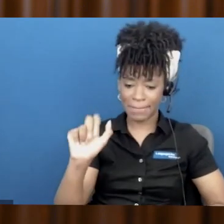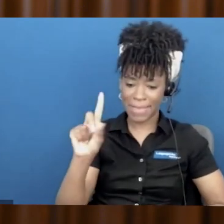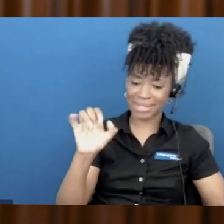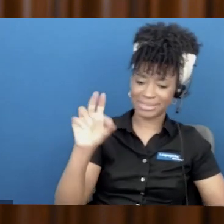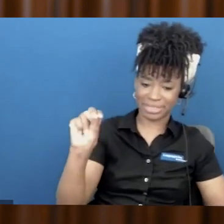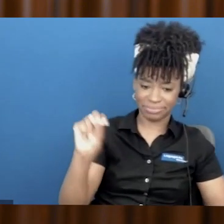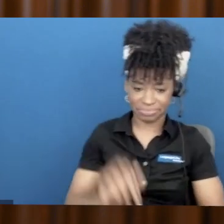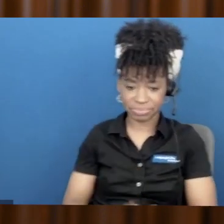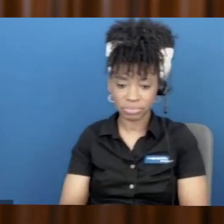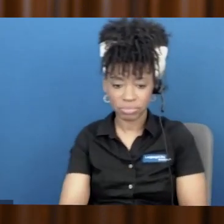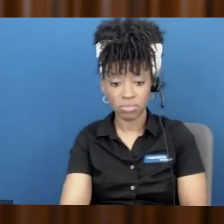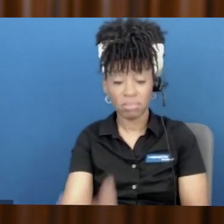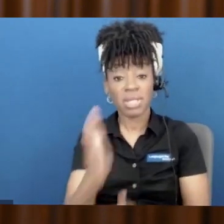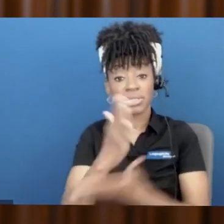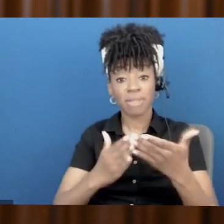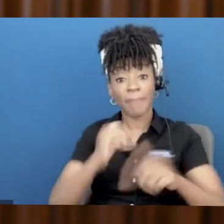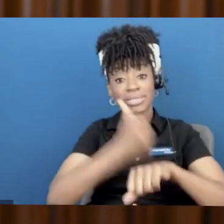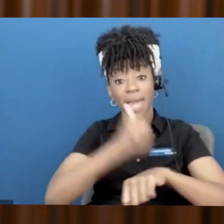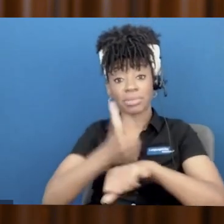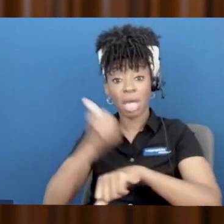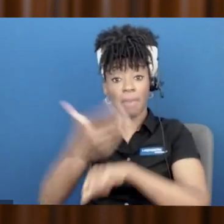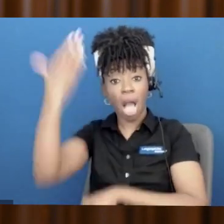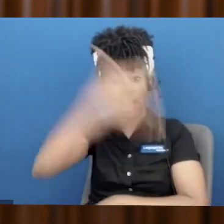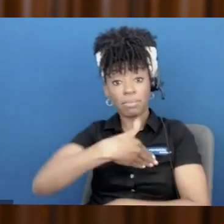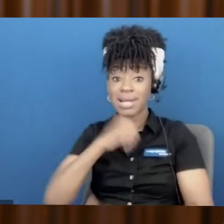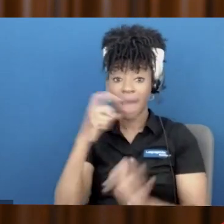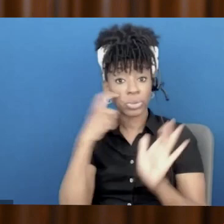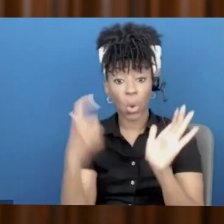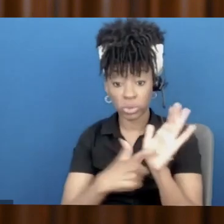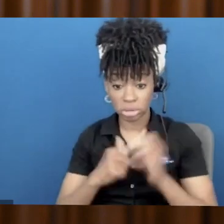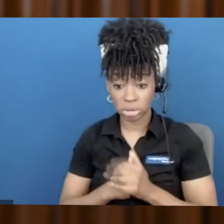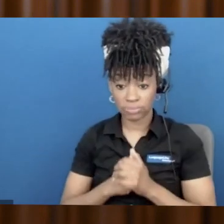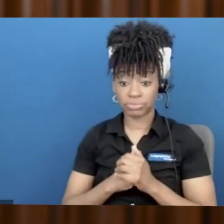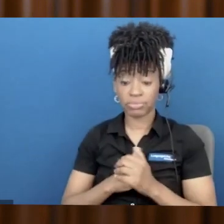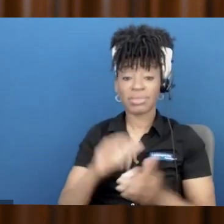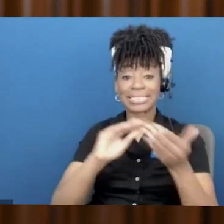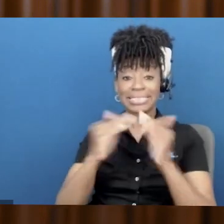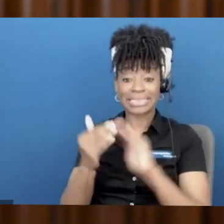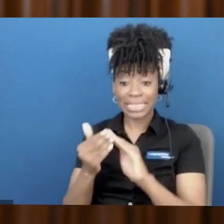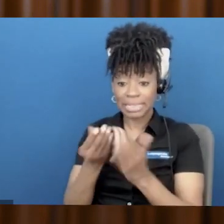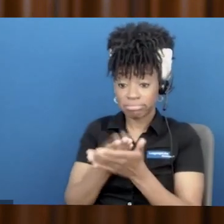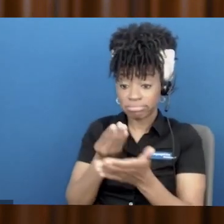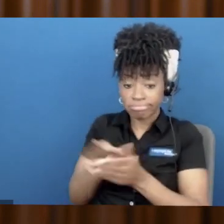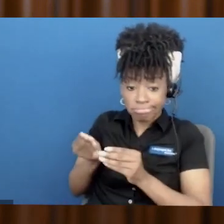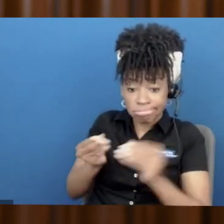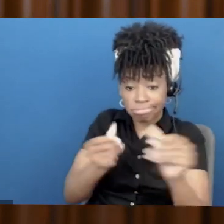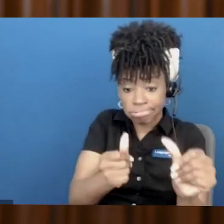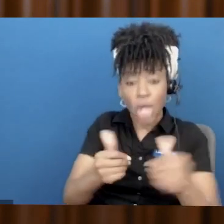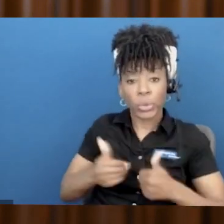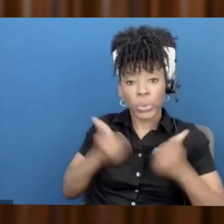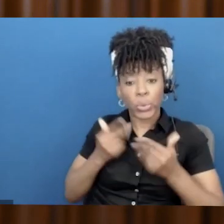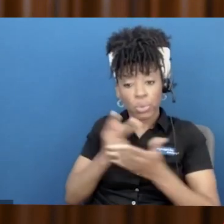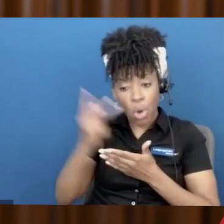innovations may not be as noticeable. The city funds an array of community programs, from neighborhood centers to youth programming to employment training to